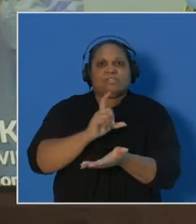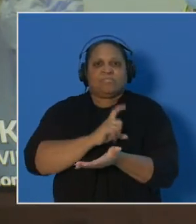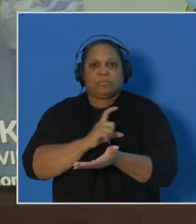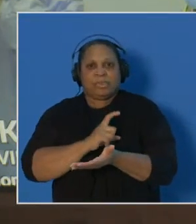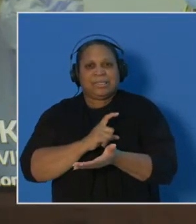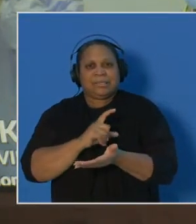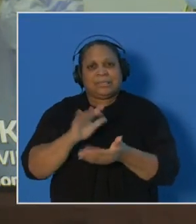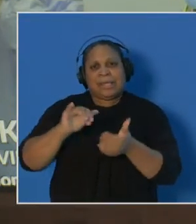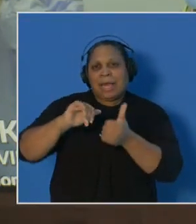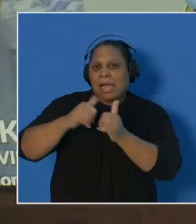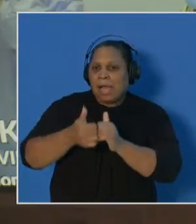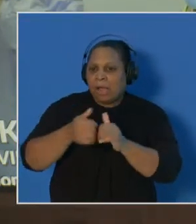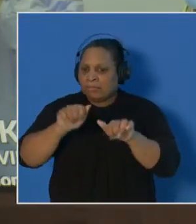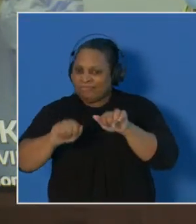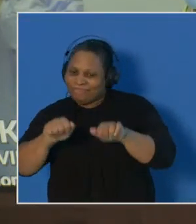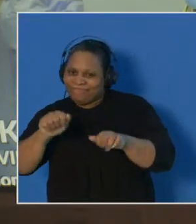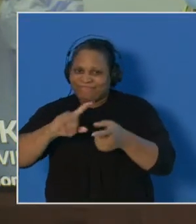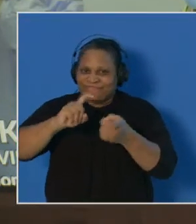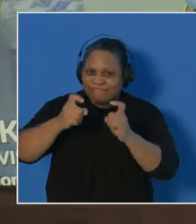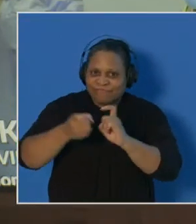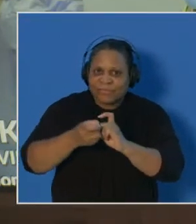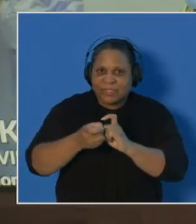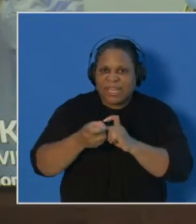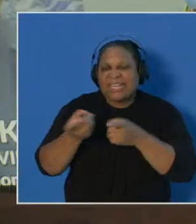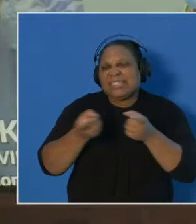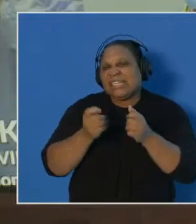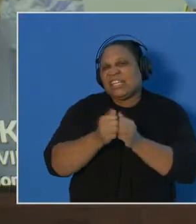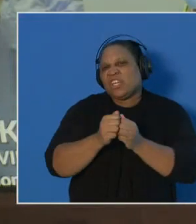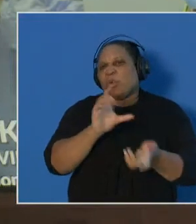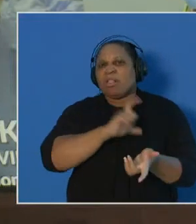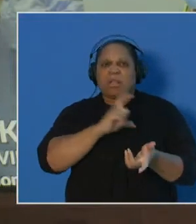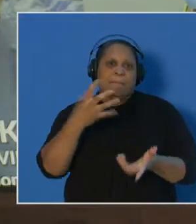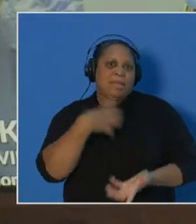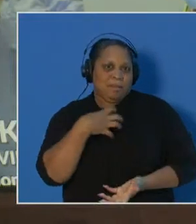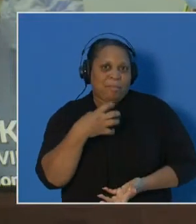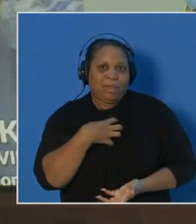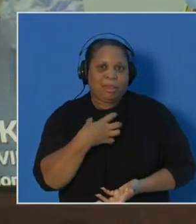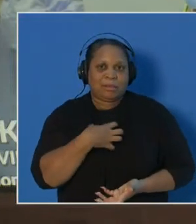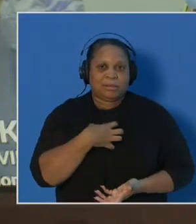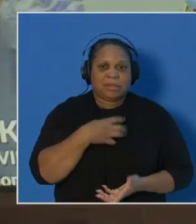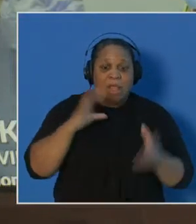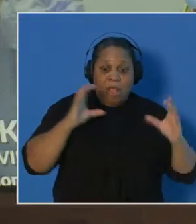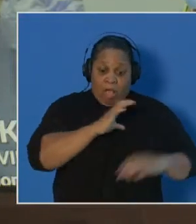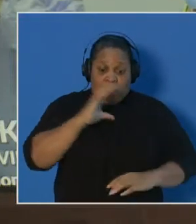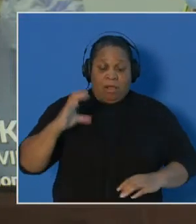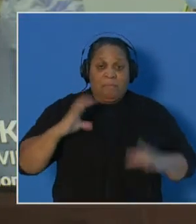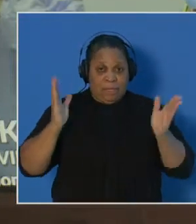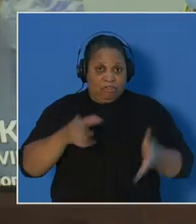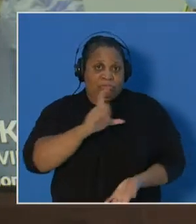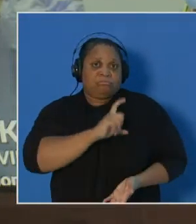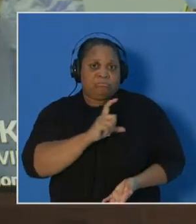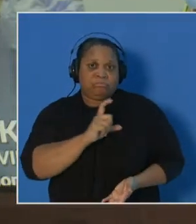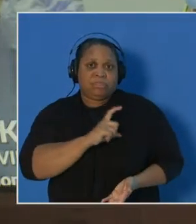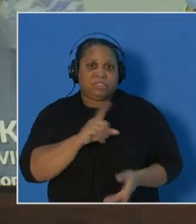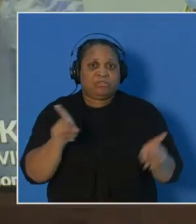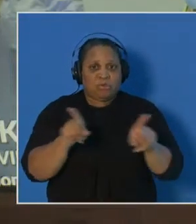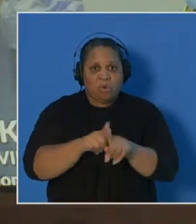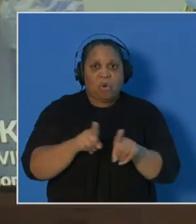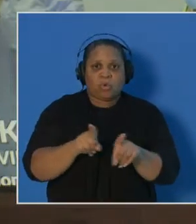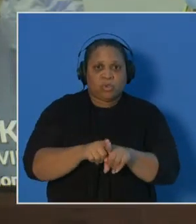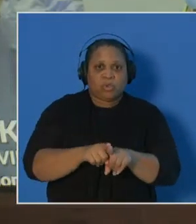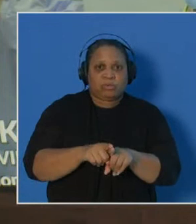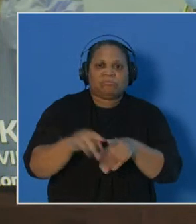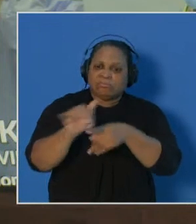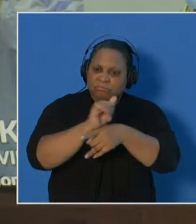also be tasked with dealing with police complaints. The police commissioner has also engaged with CURB to extend the restorative